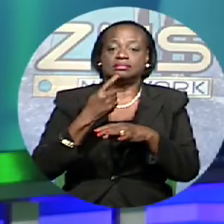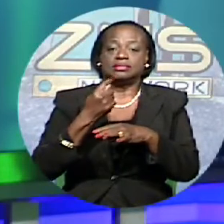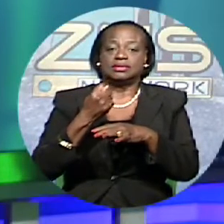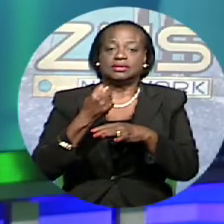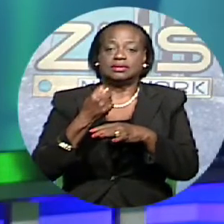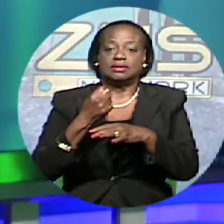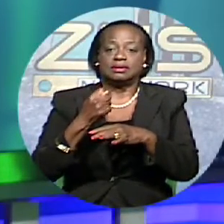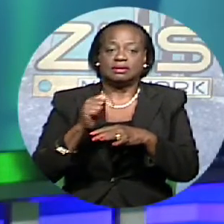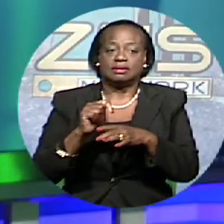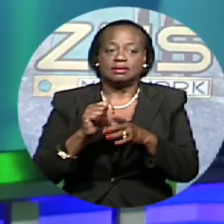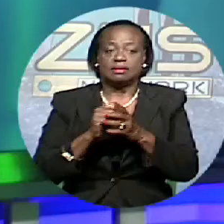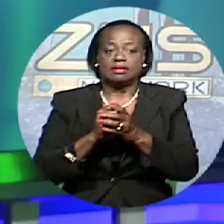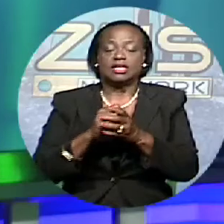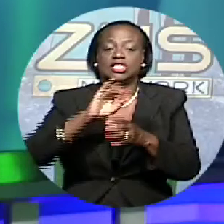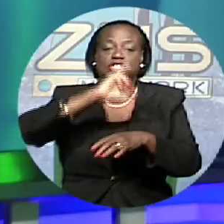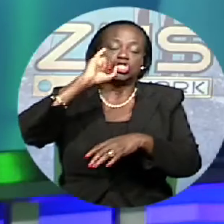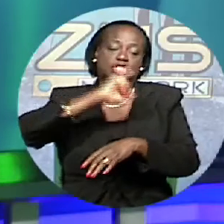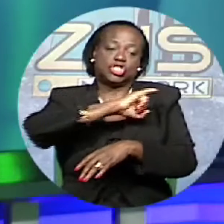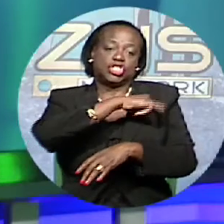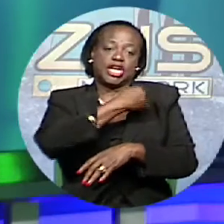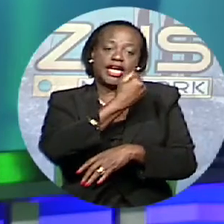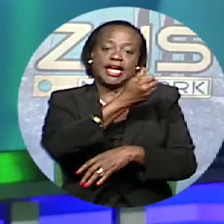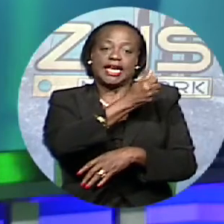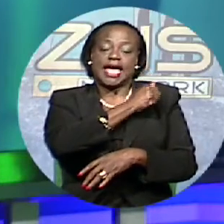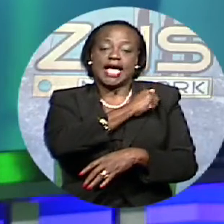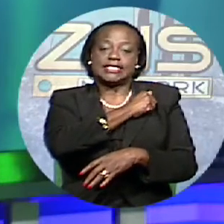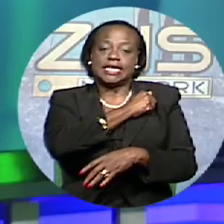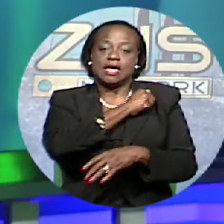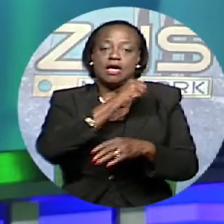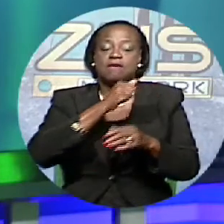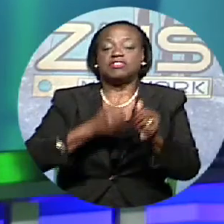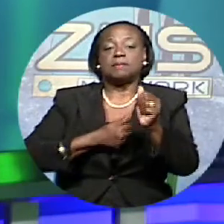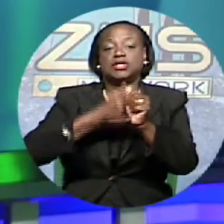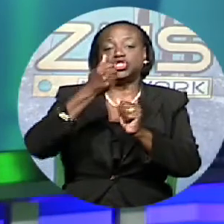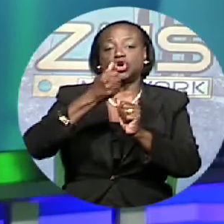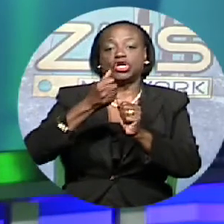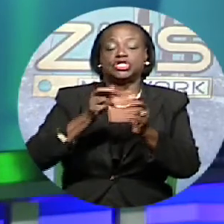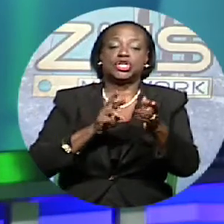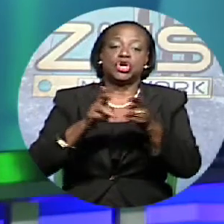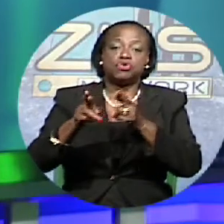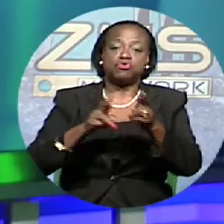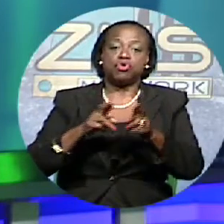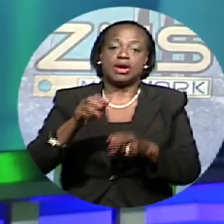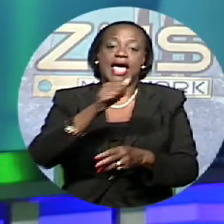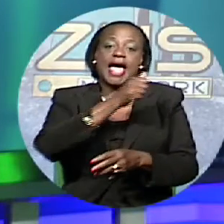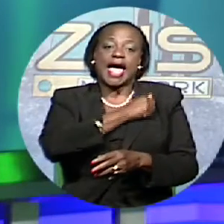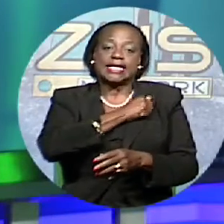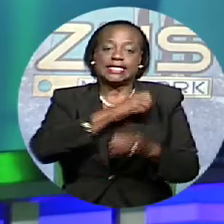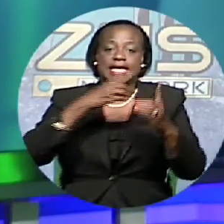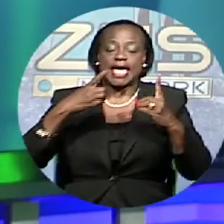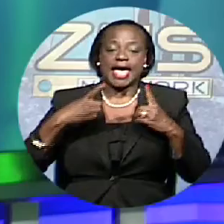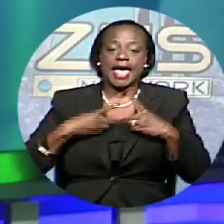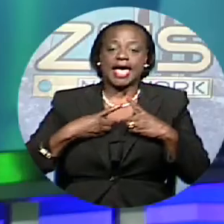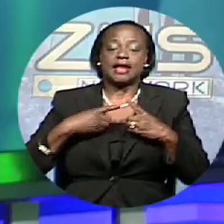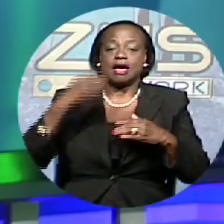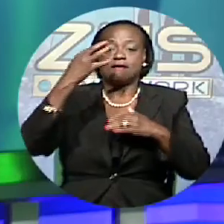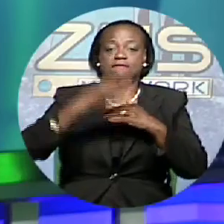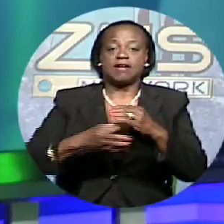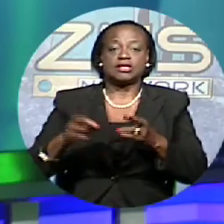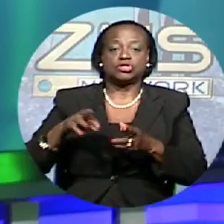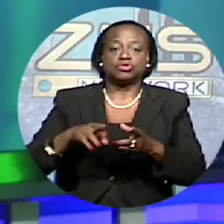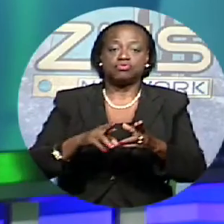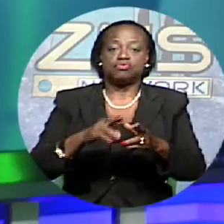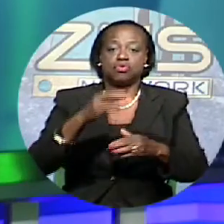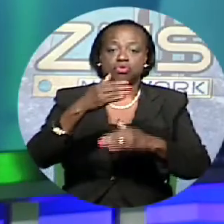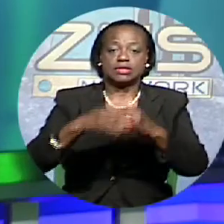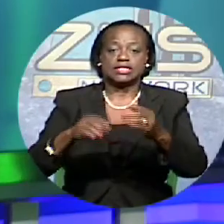woman who worked in the trenches to ensure that majority rule became a reality. Adderley also had a front row seat when the new era was ushered